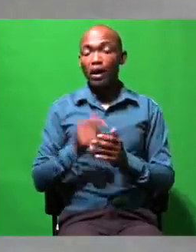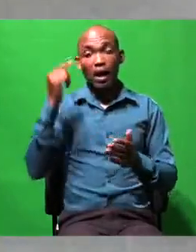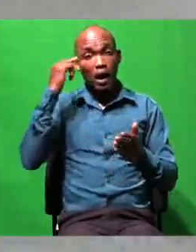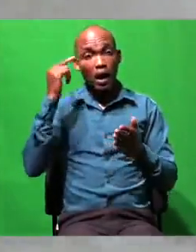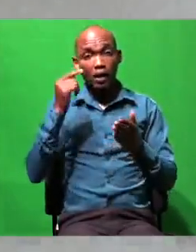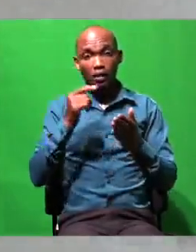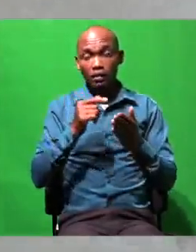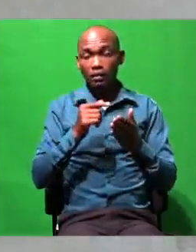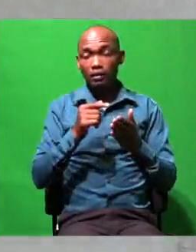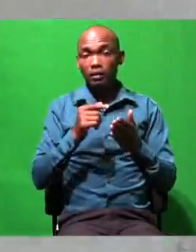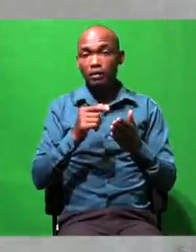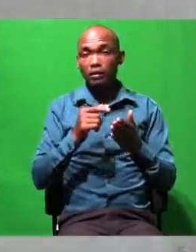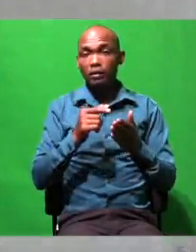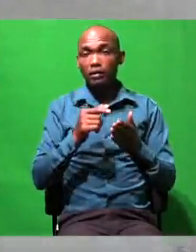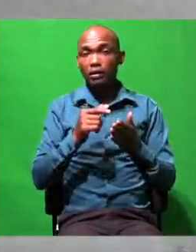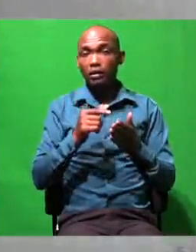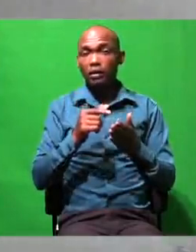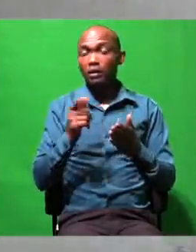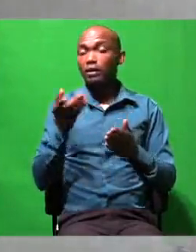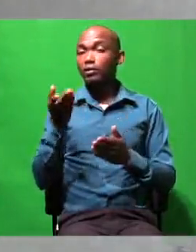And generally we call them